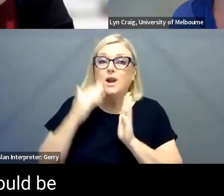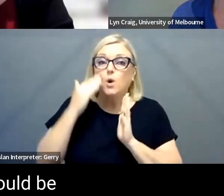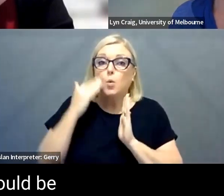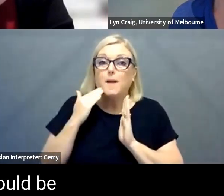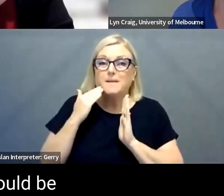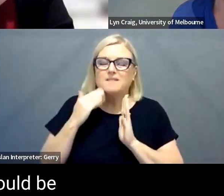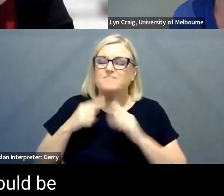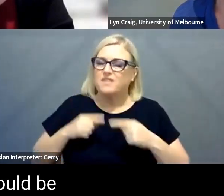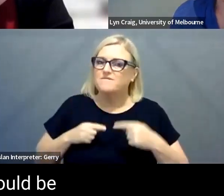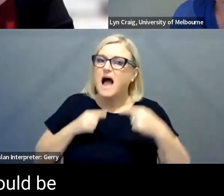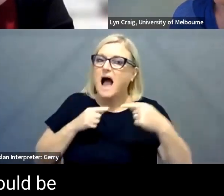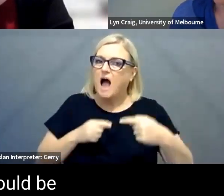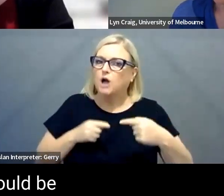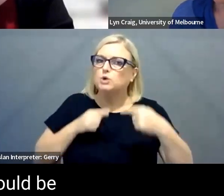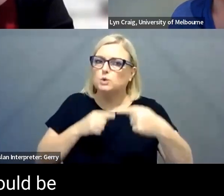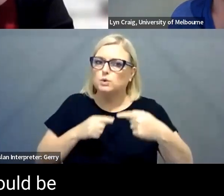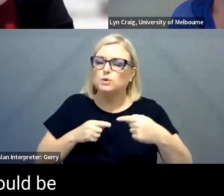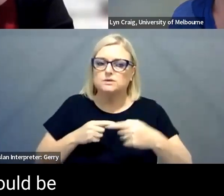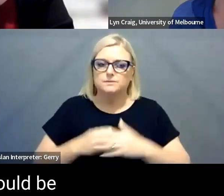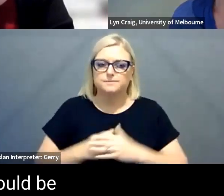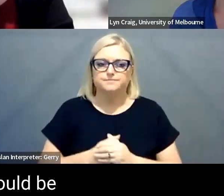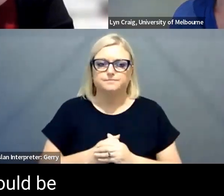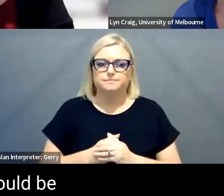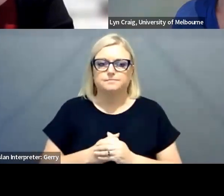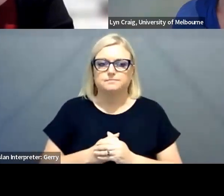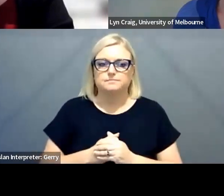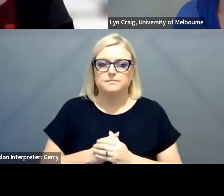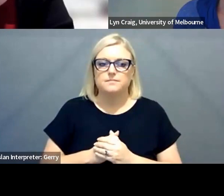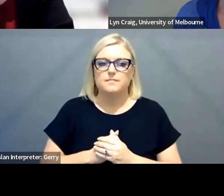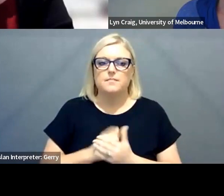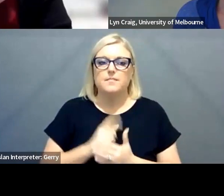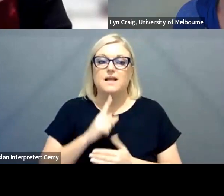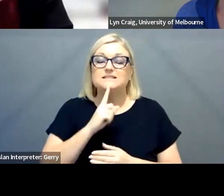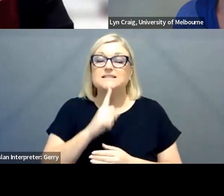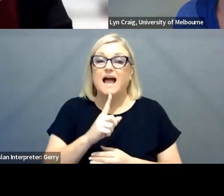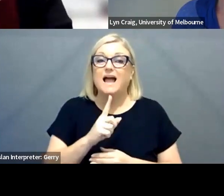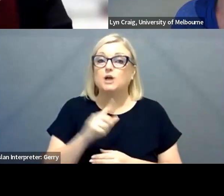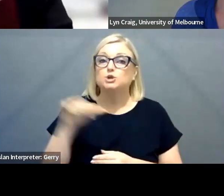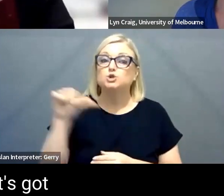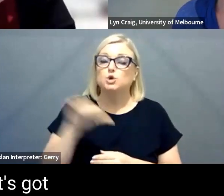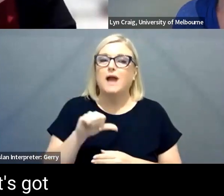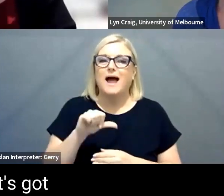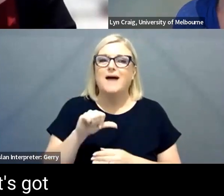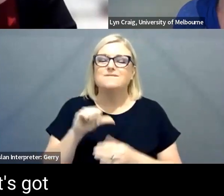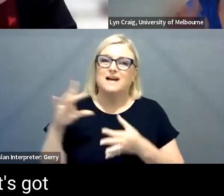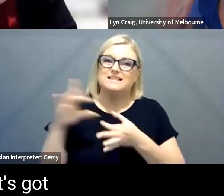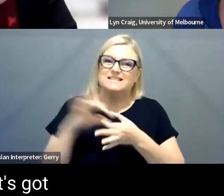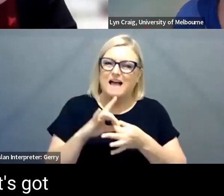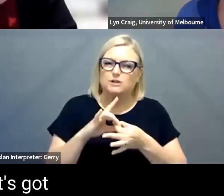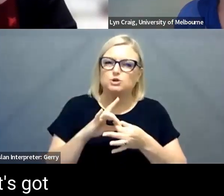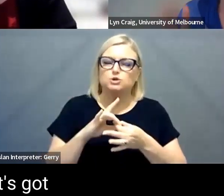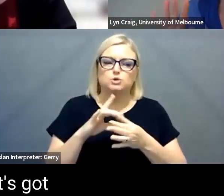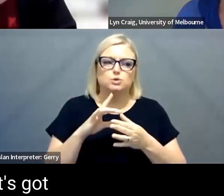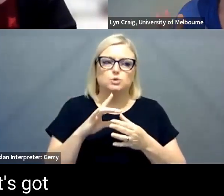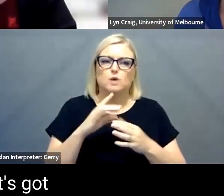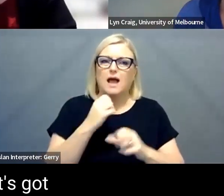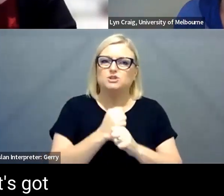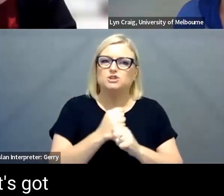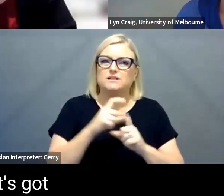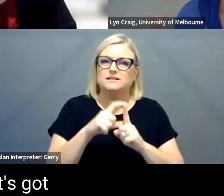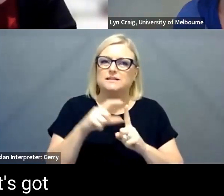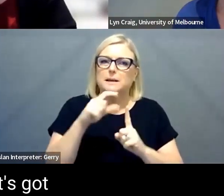worldwide that there should be it should be attached to satellite accounts to GDP, and so it's got some kind